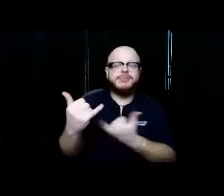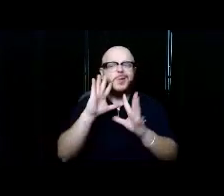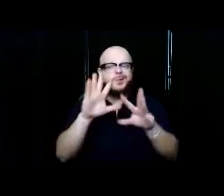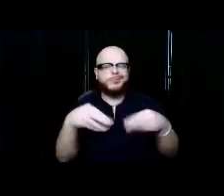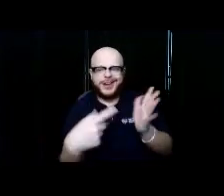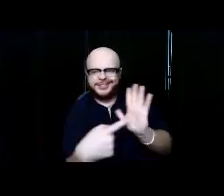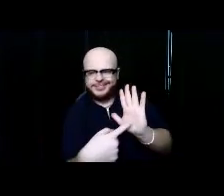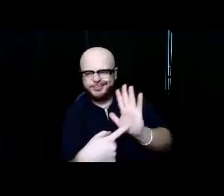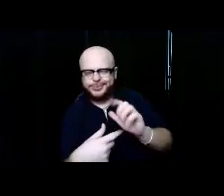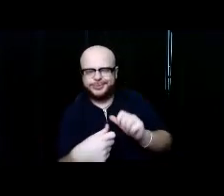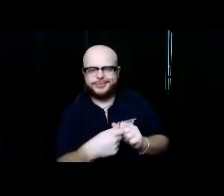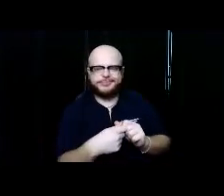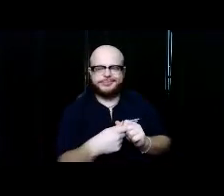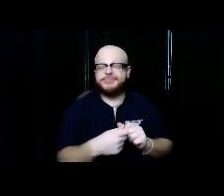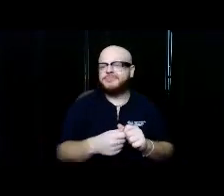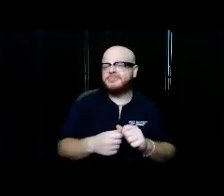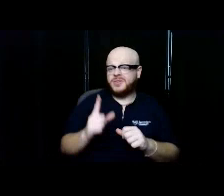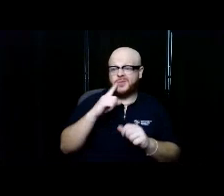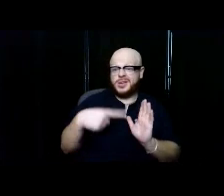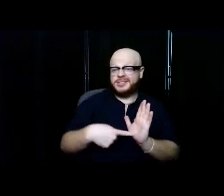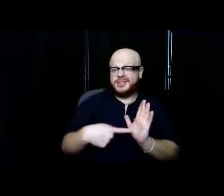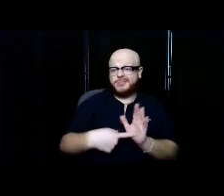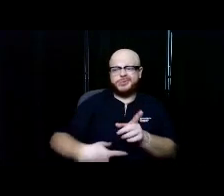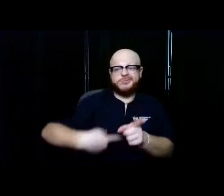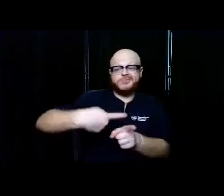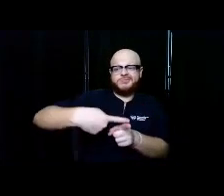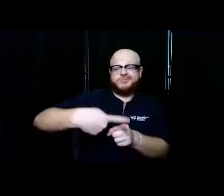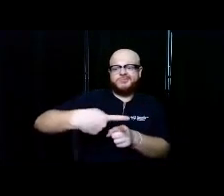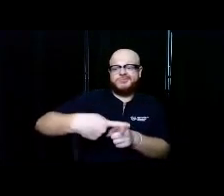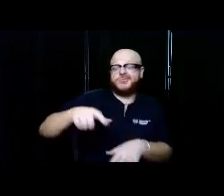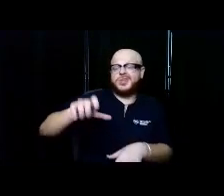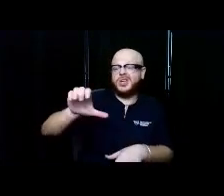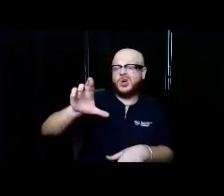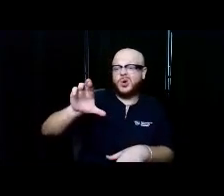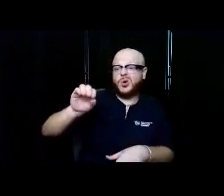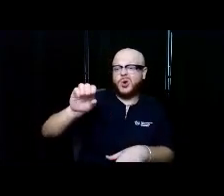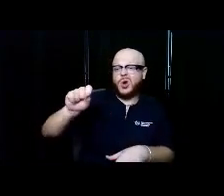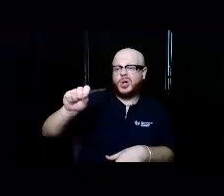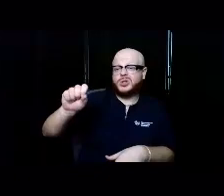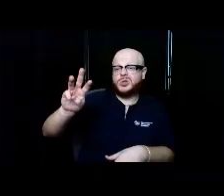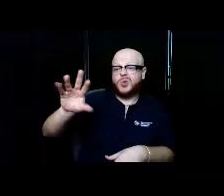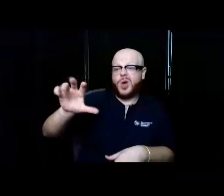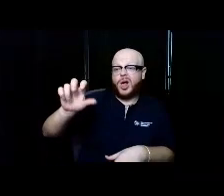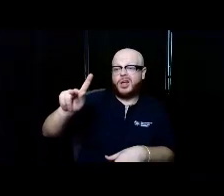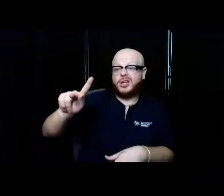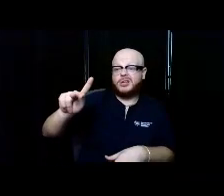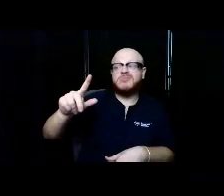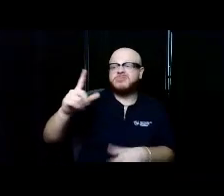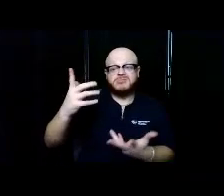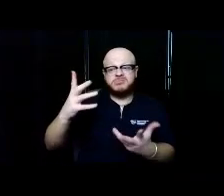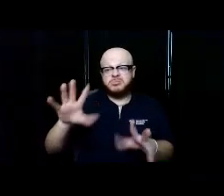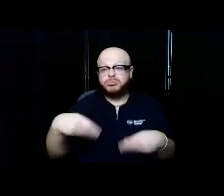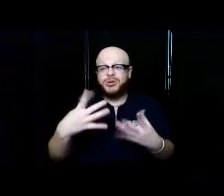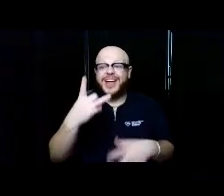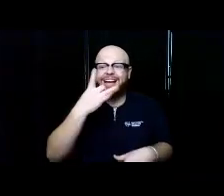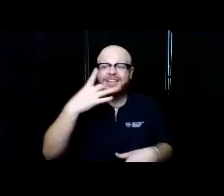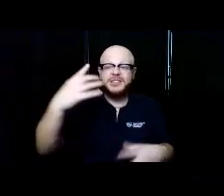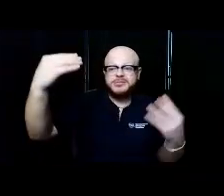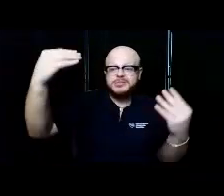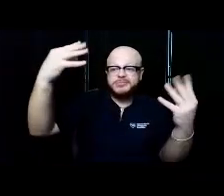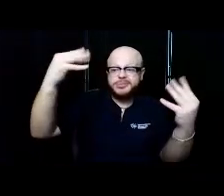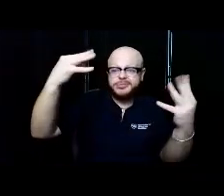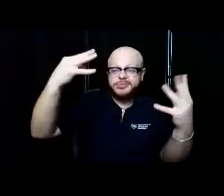So crossing signals at crosswalks include images and sounds, providing visual symbols and audible alerts to indicate